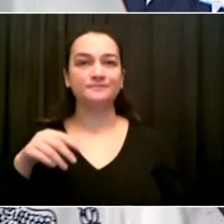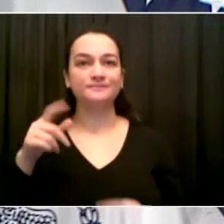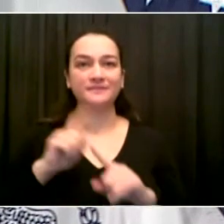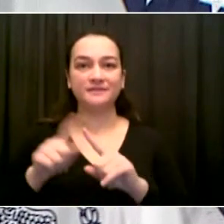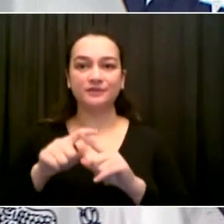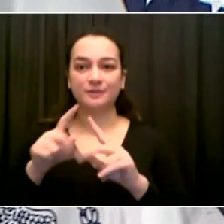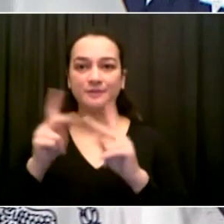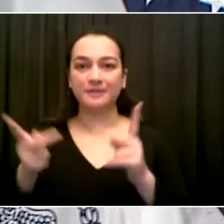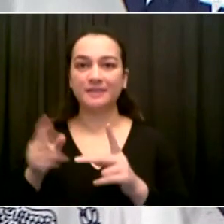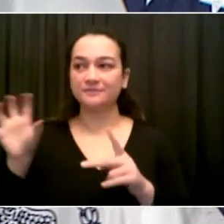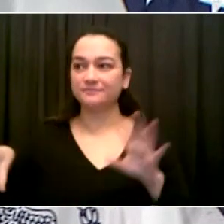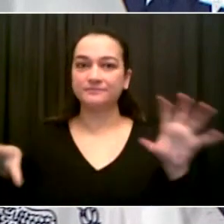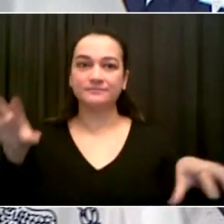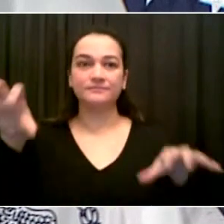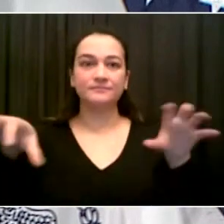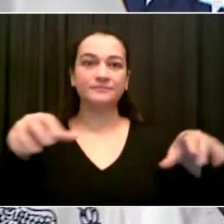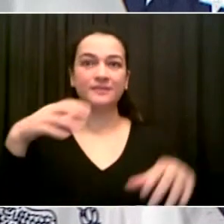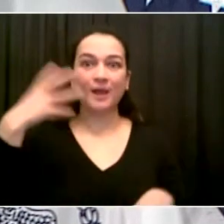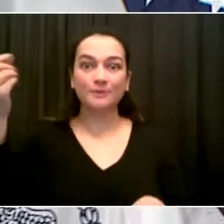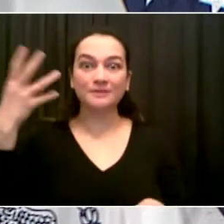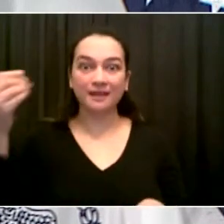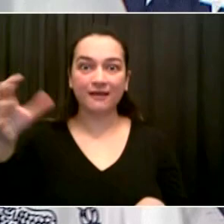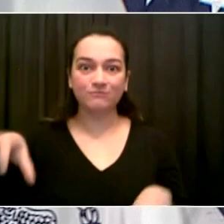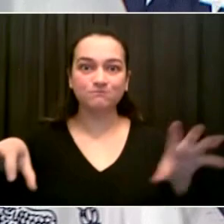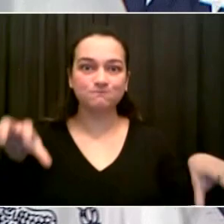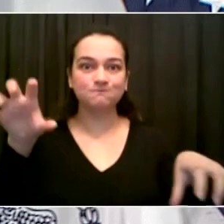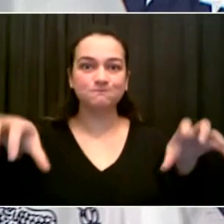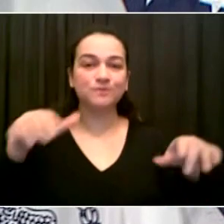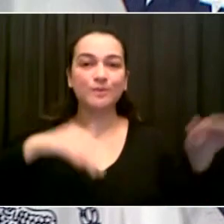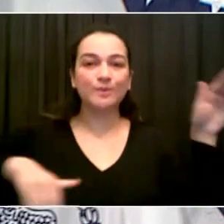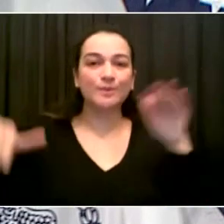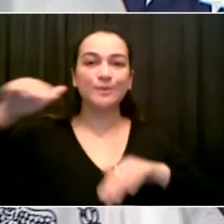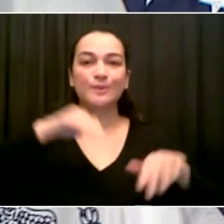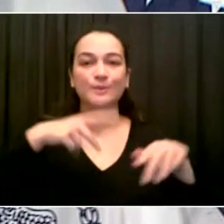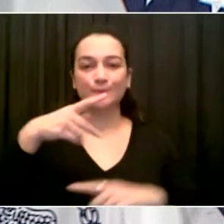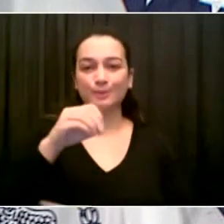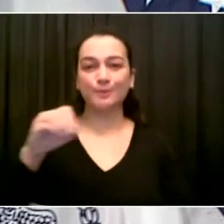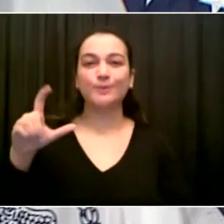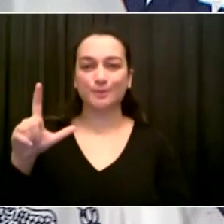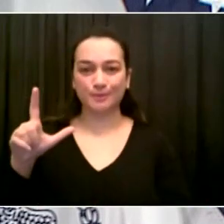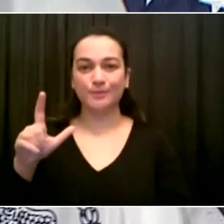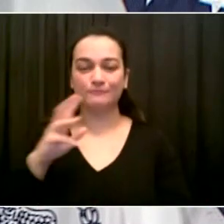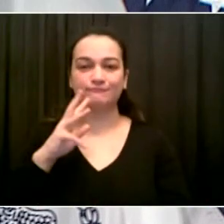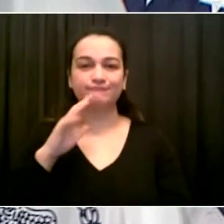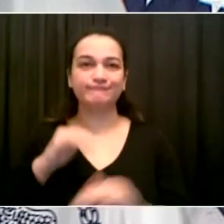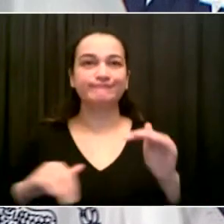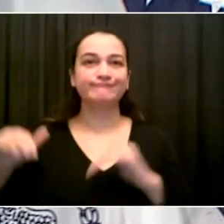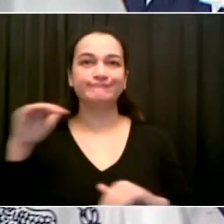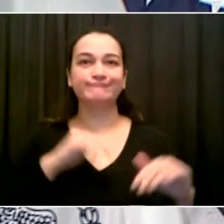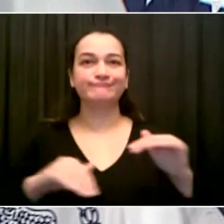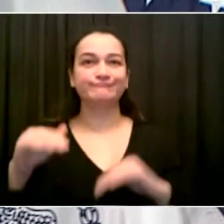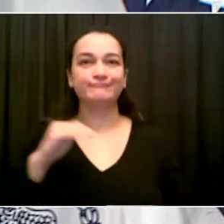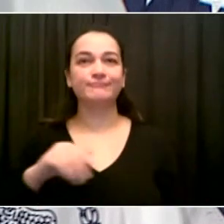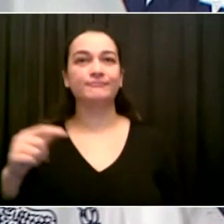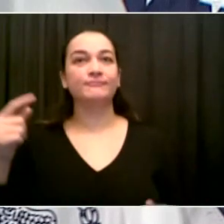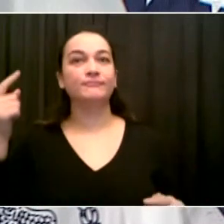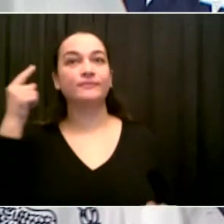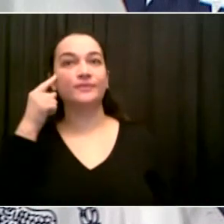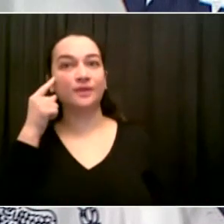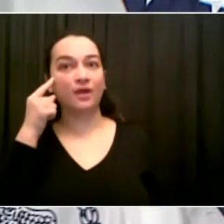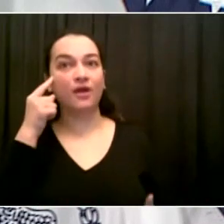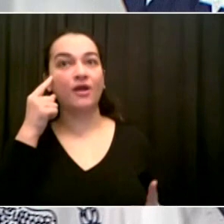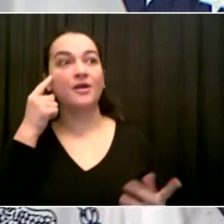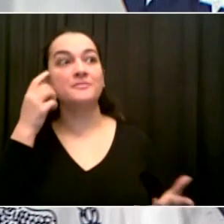with open streets being so much more expanded now with COVID. Would you bring that type of program back this